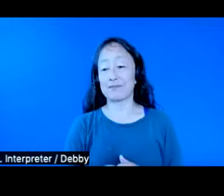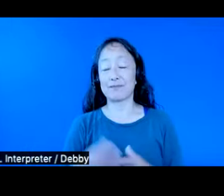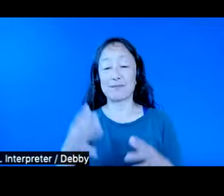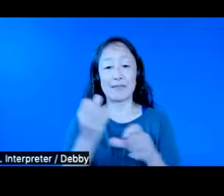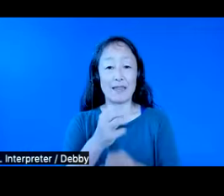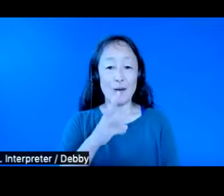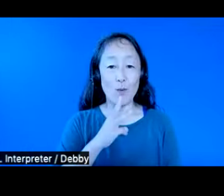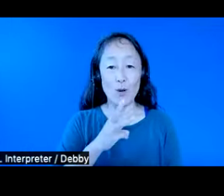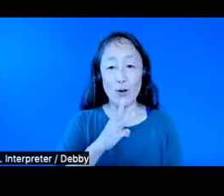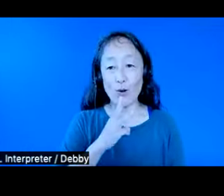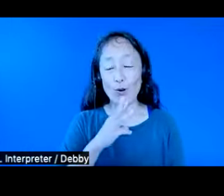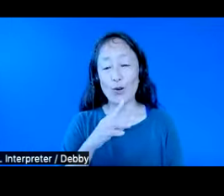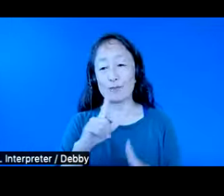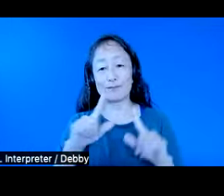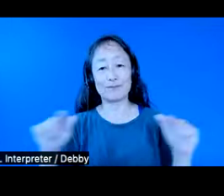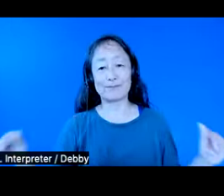all the things.